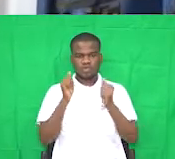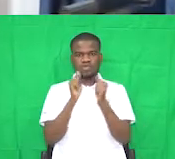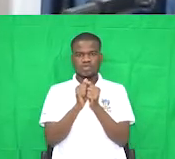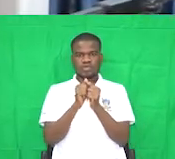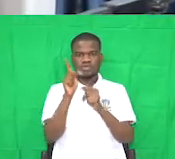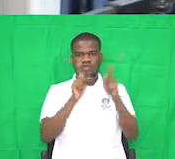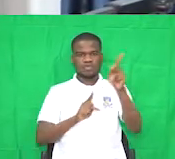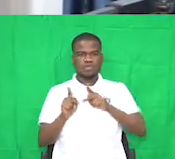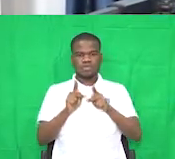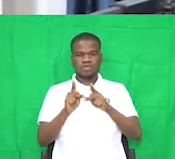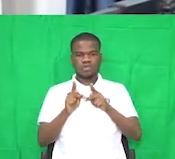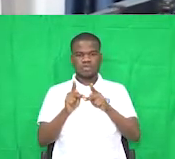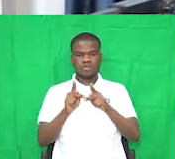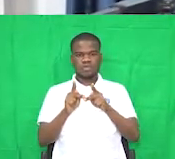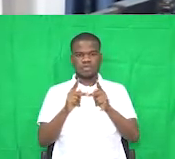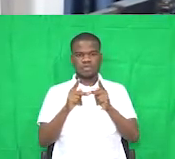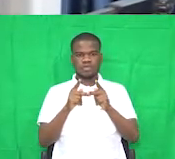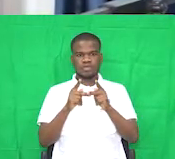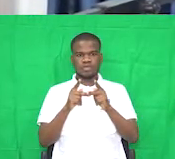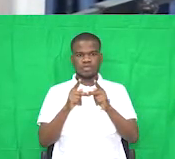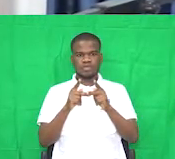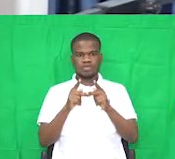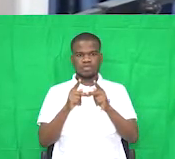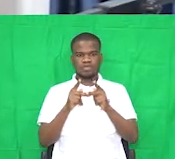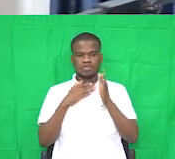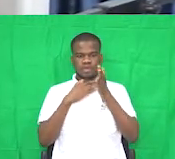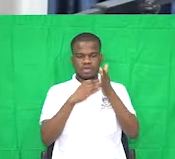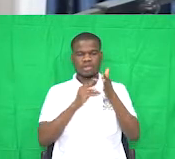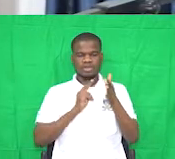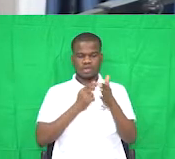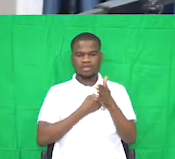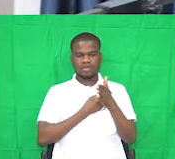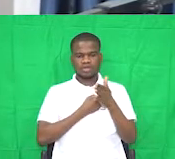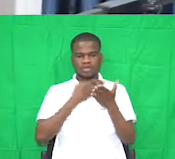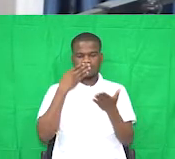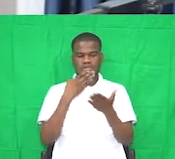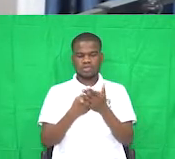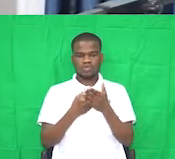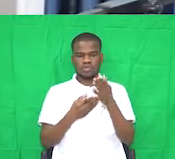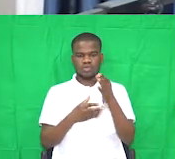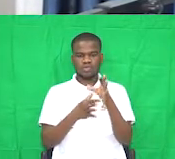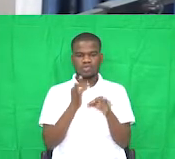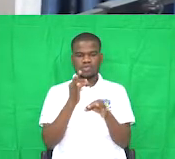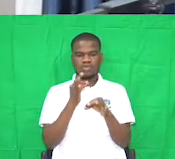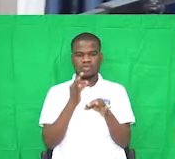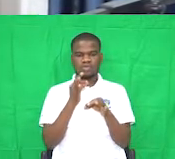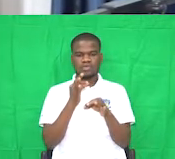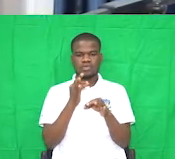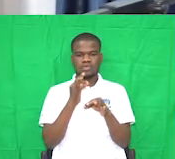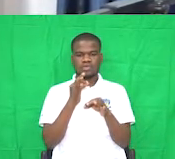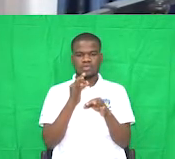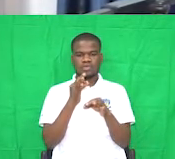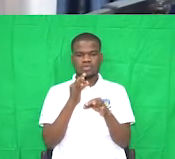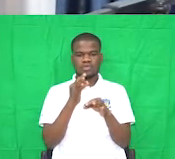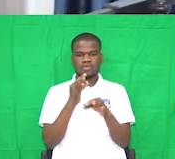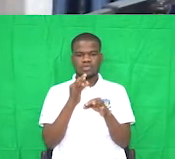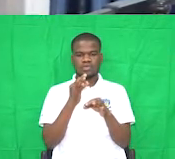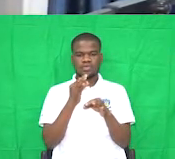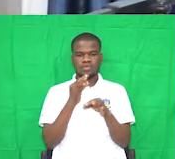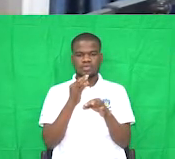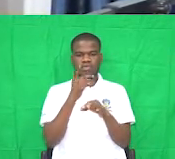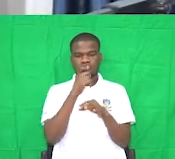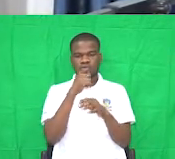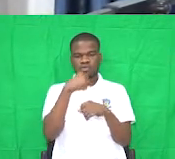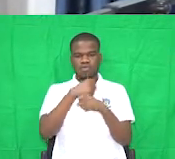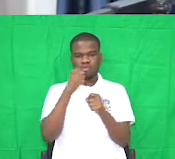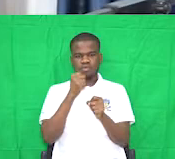forever, direct us, O God, by your good spirit, as in the name of your risen and ever-glorious Son, whom you have